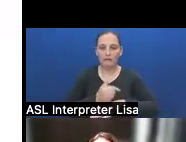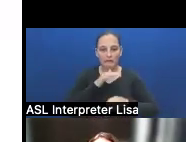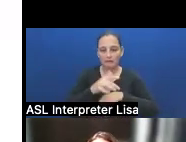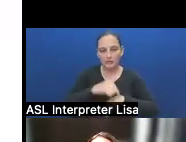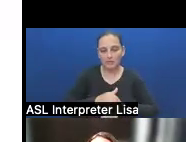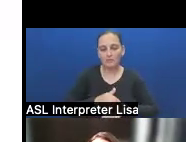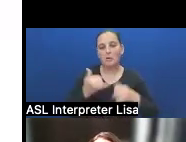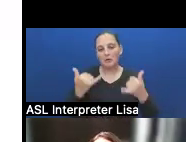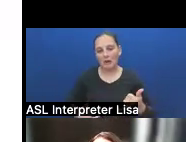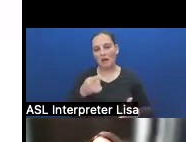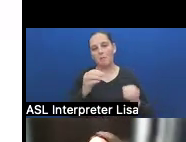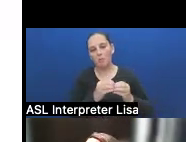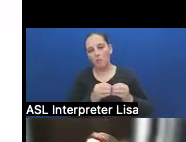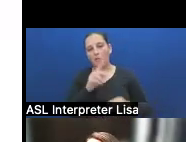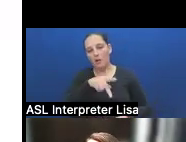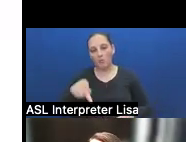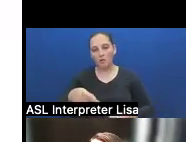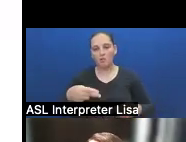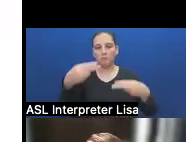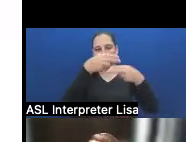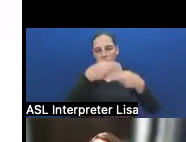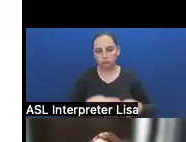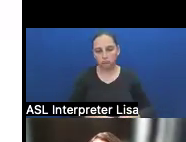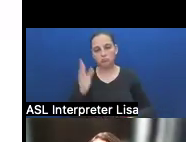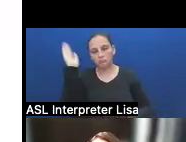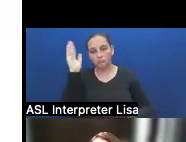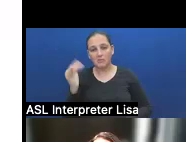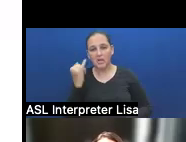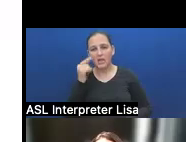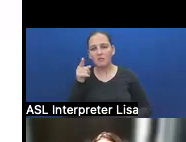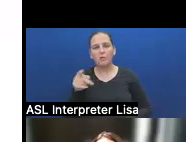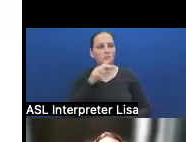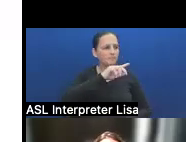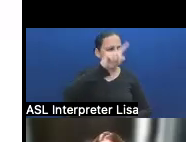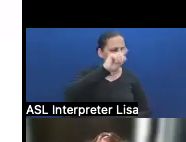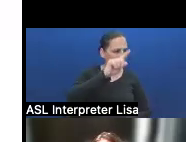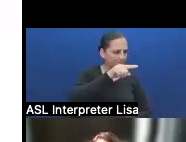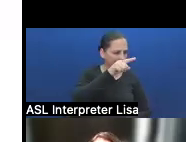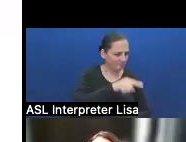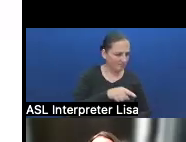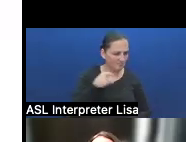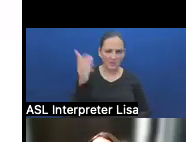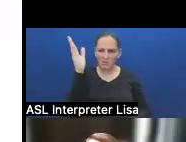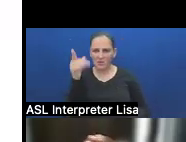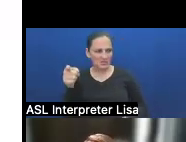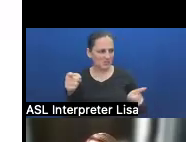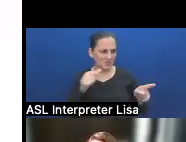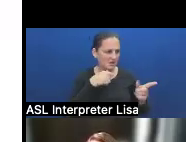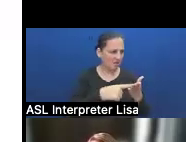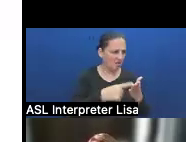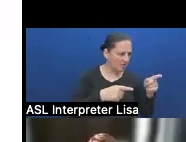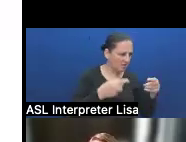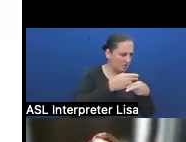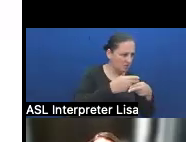like my much longer presentation. So if you're flipping through and you have a burning question and I didn't answer it in the presentation, we can gladly cover it. It's